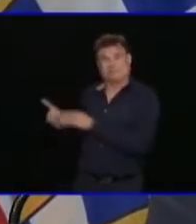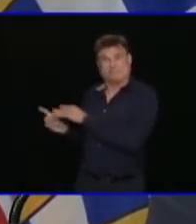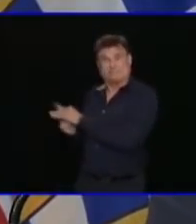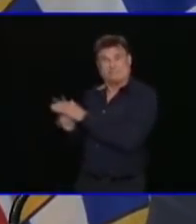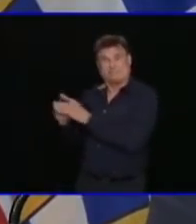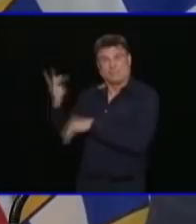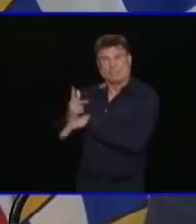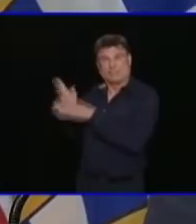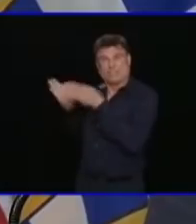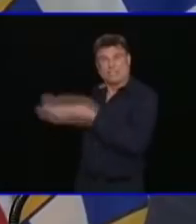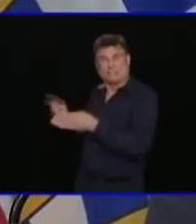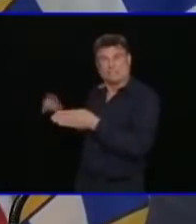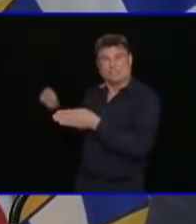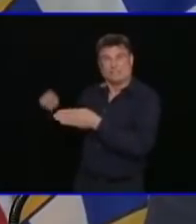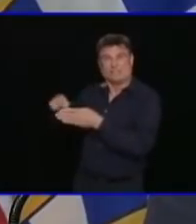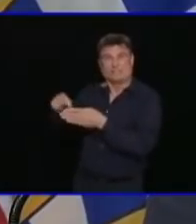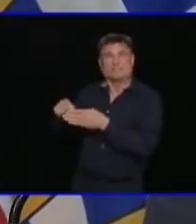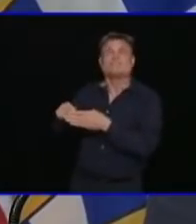Vancouver Coastal Health,